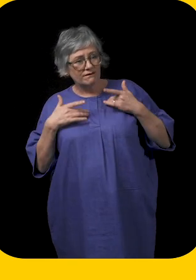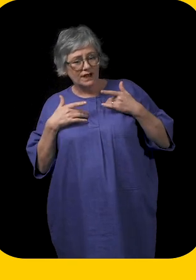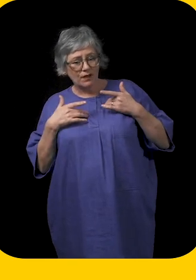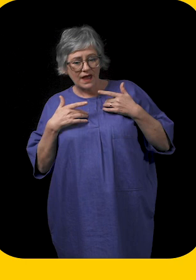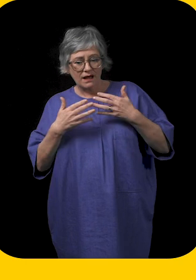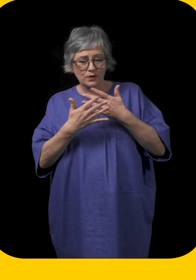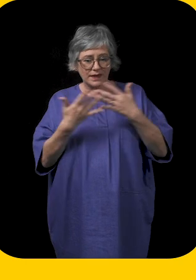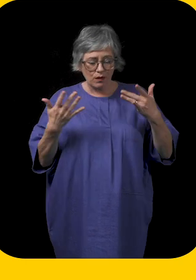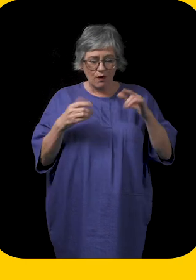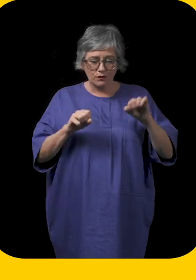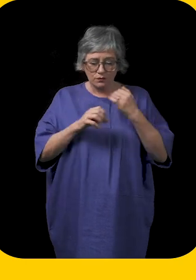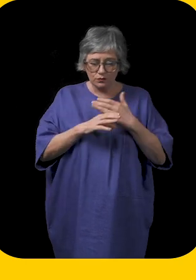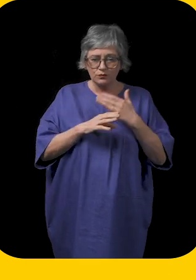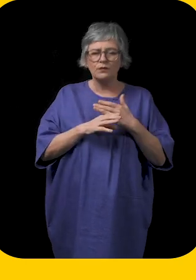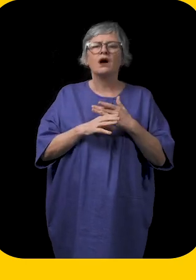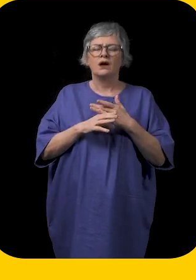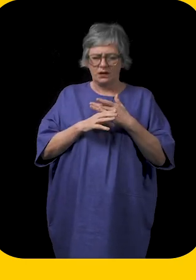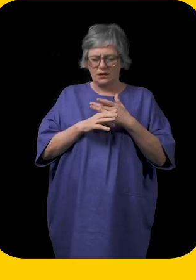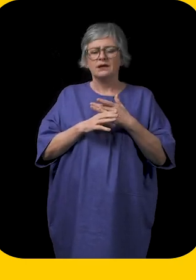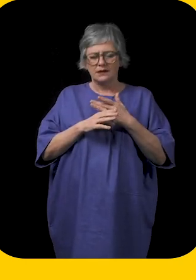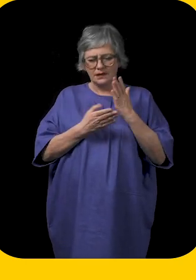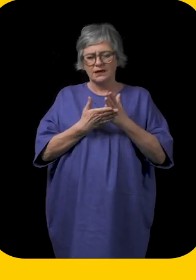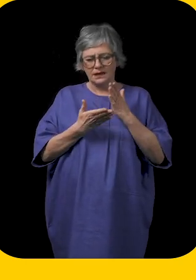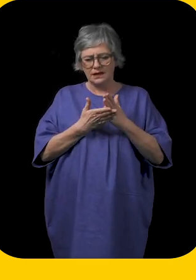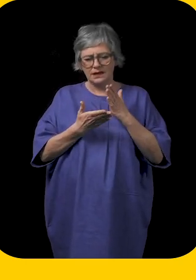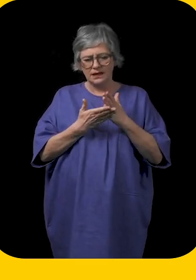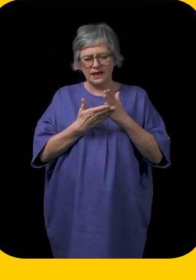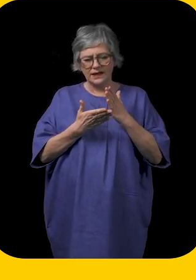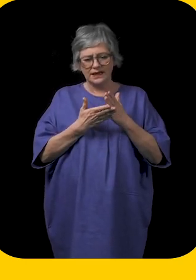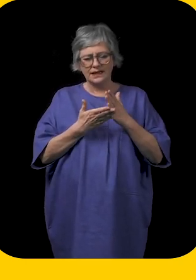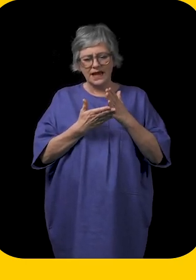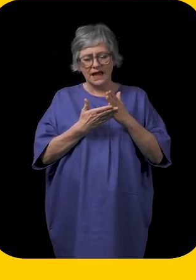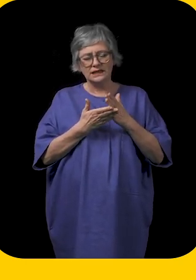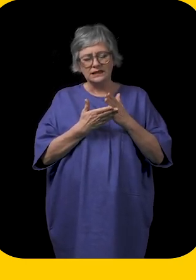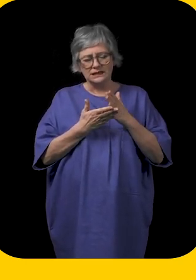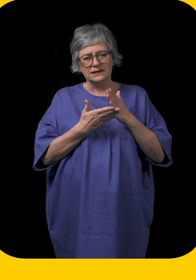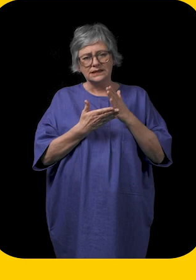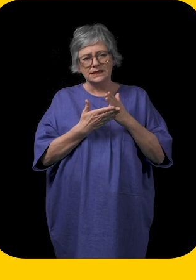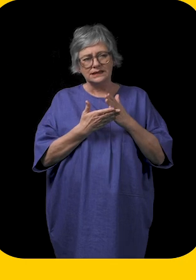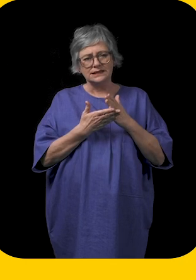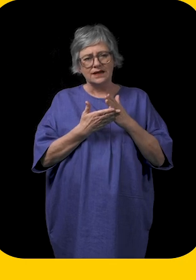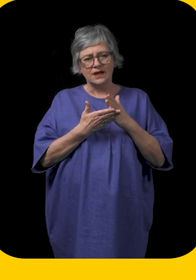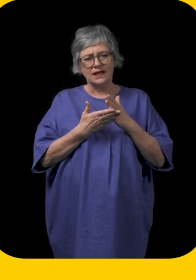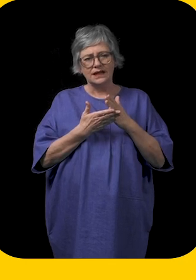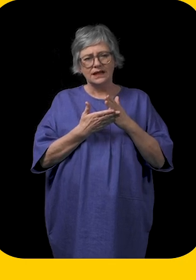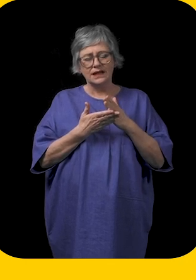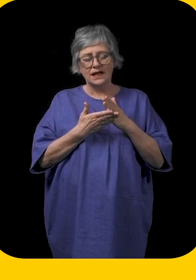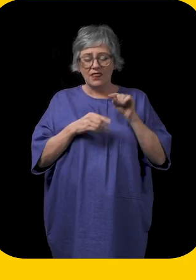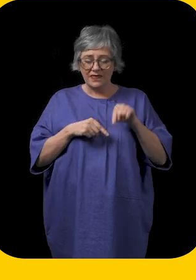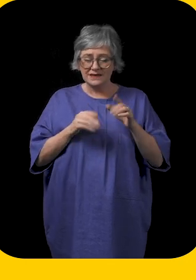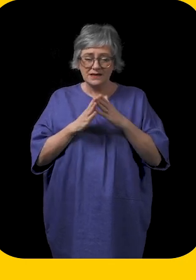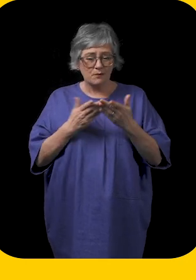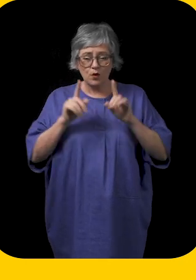Did you feel like that a lot of your own experience? Yes, I mean, this is certainly reflected a book in this story particularly. Yeah, I